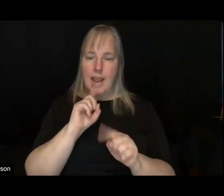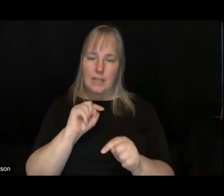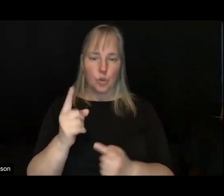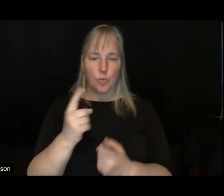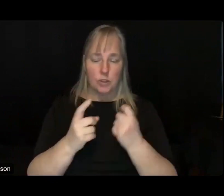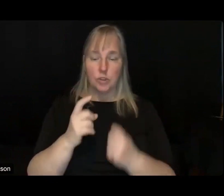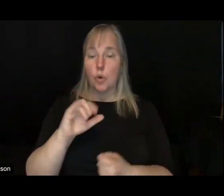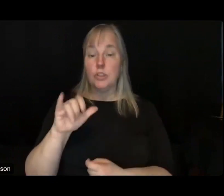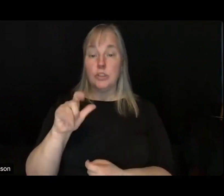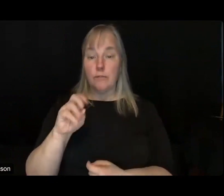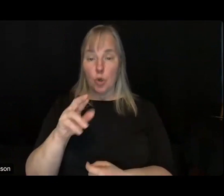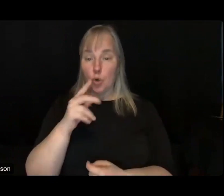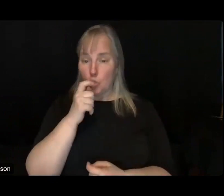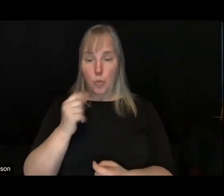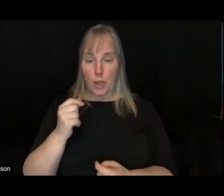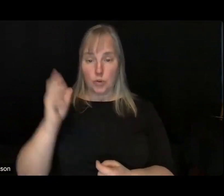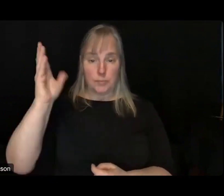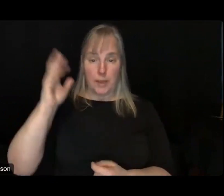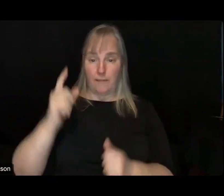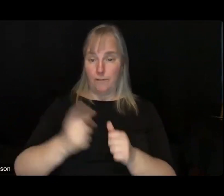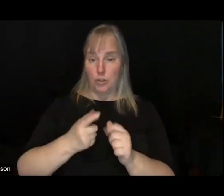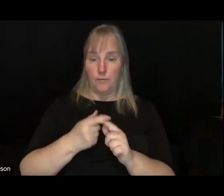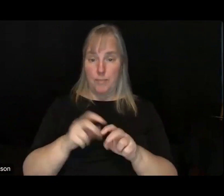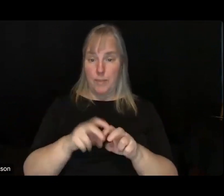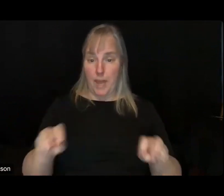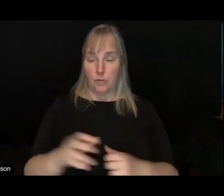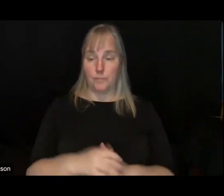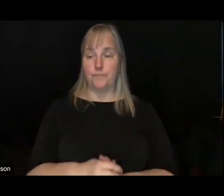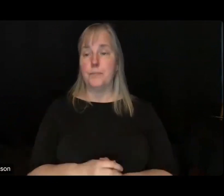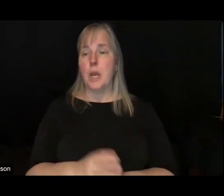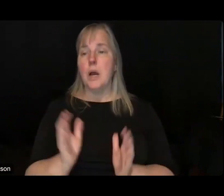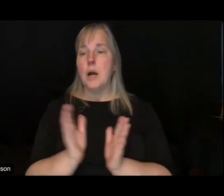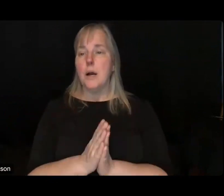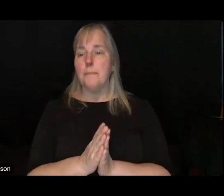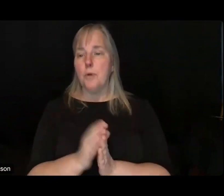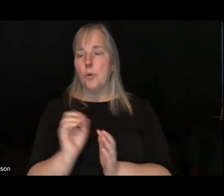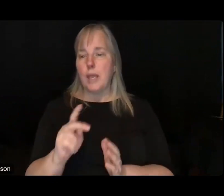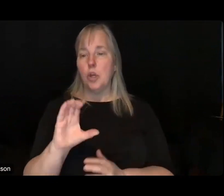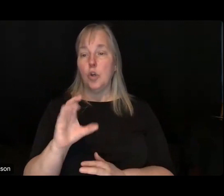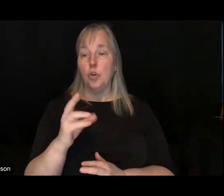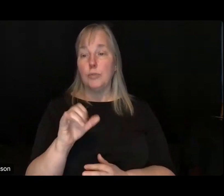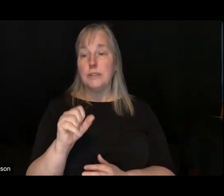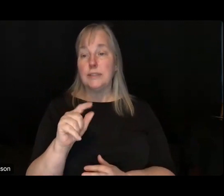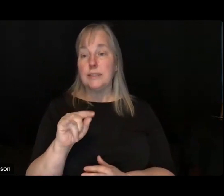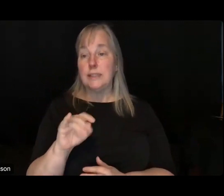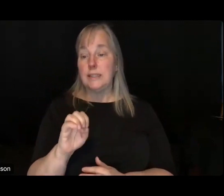do you want to speak first from the panel? Okay, so Christy,